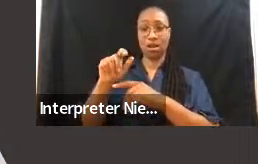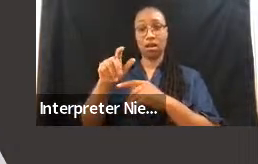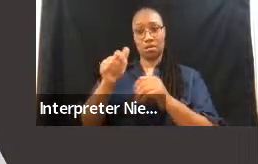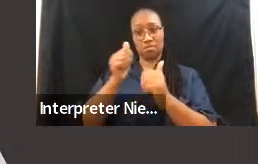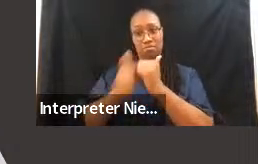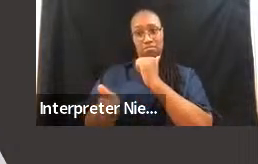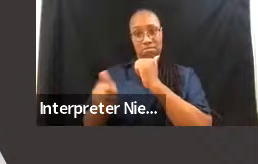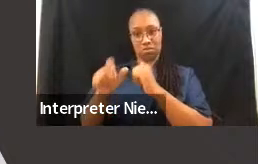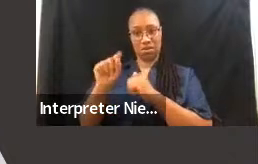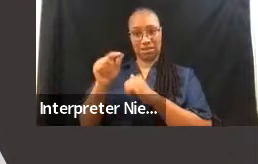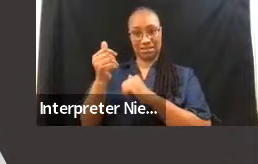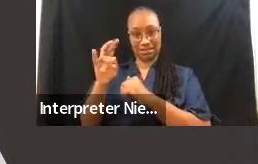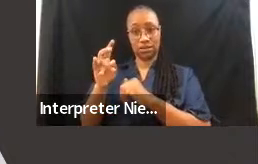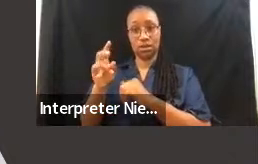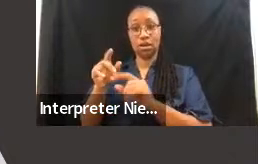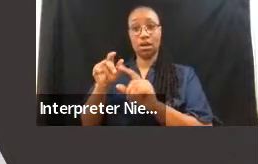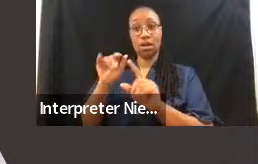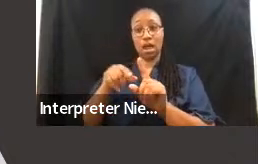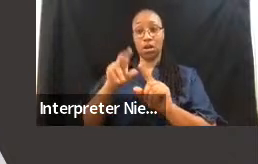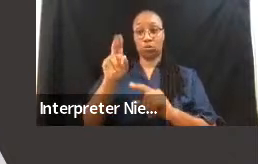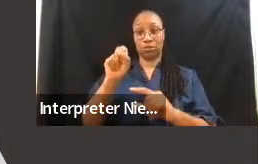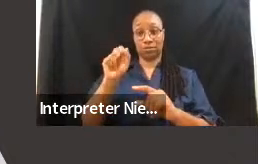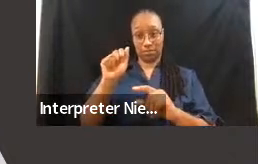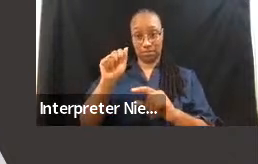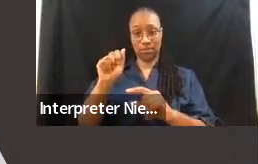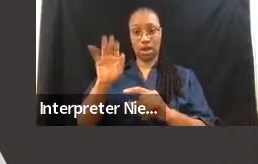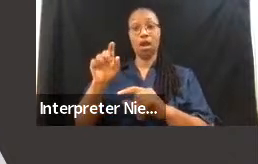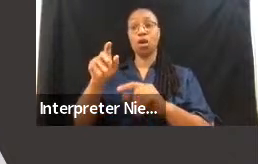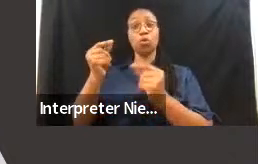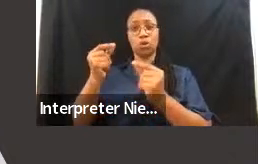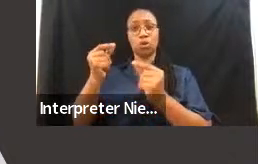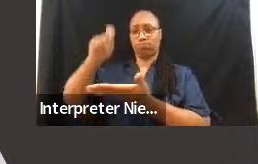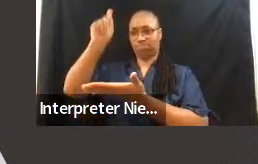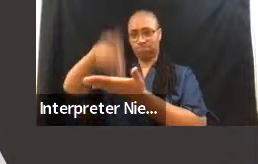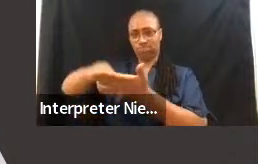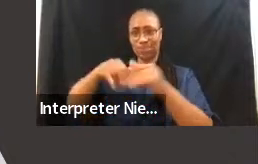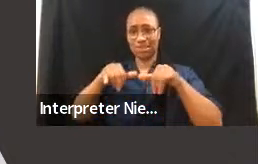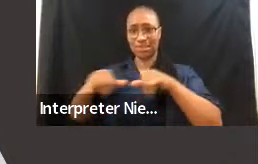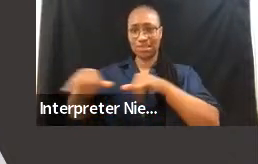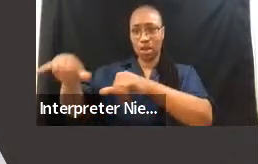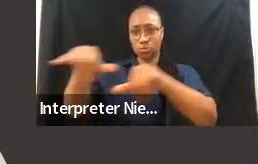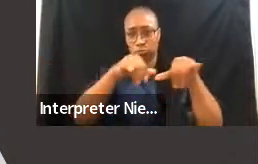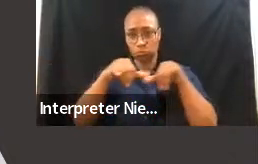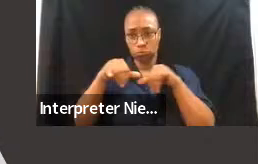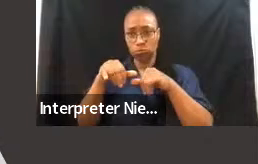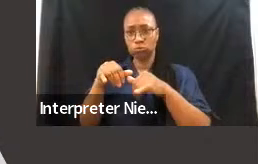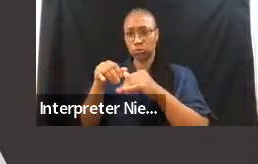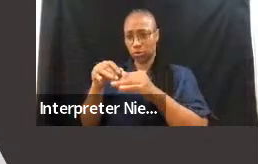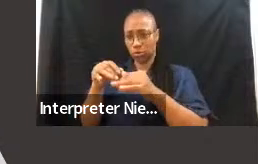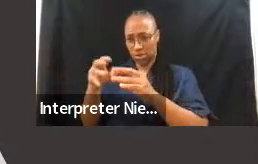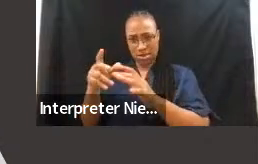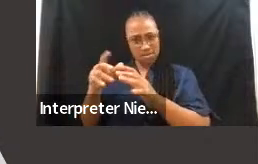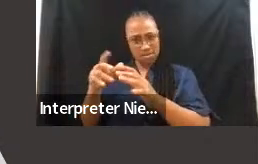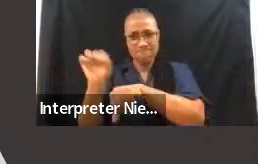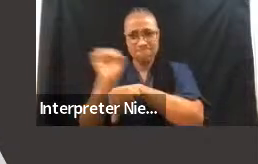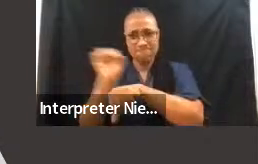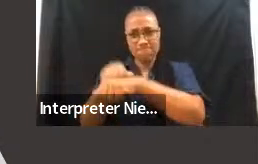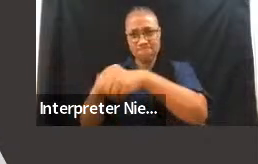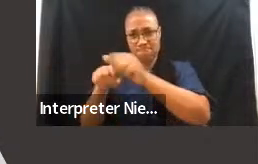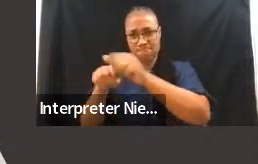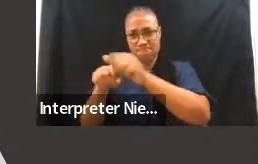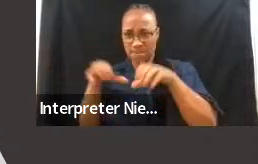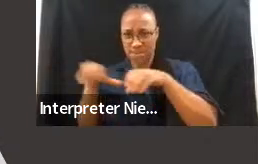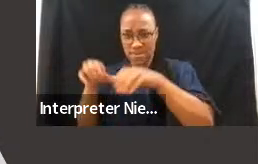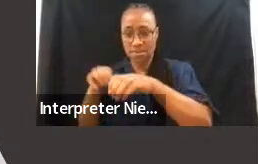standards to accommodate adults with disabilities. In 2013, the Access Board issued the report